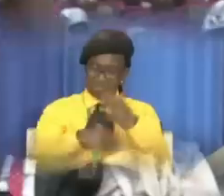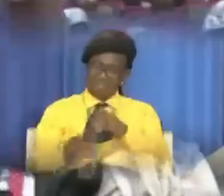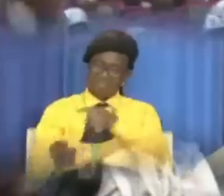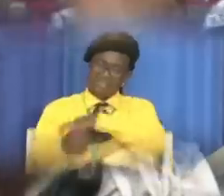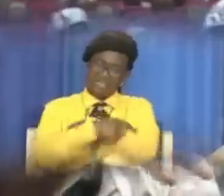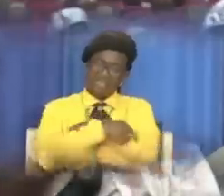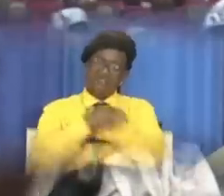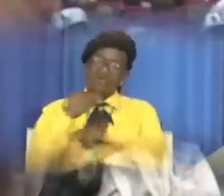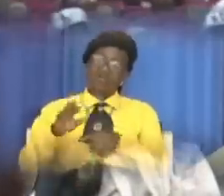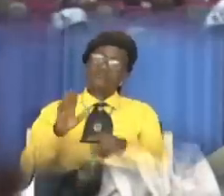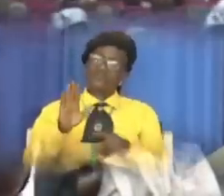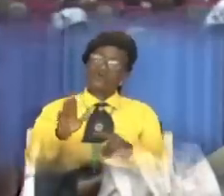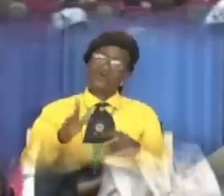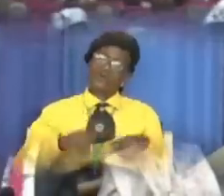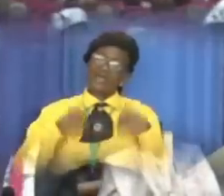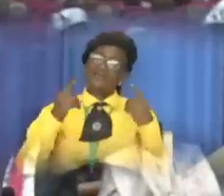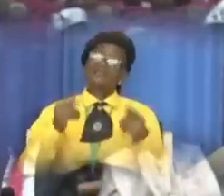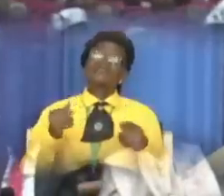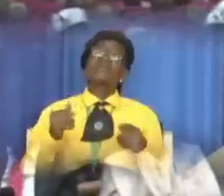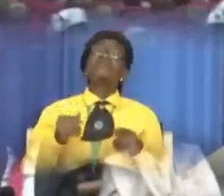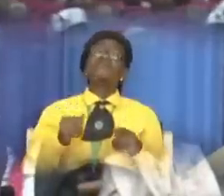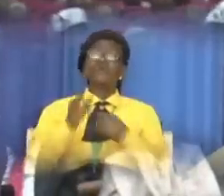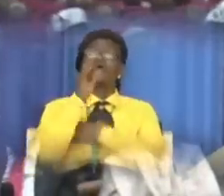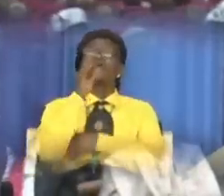They had shouted